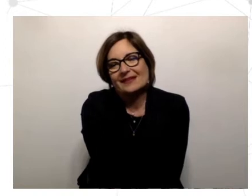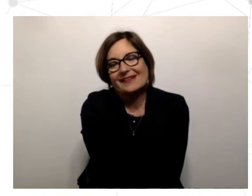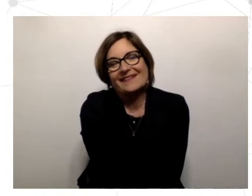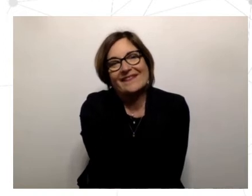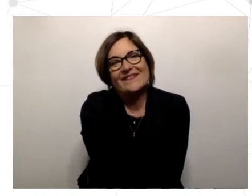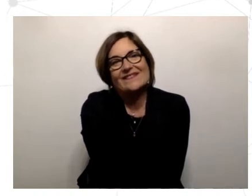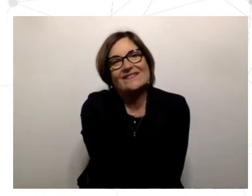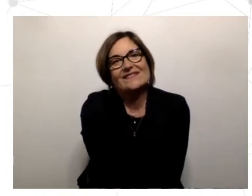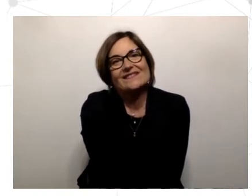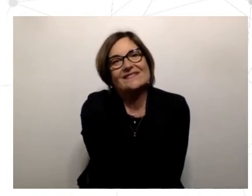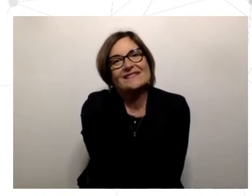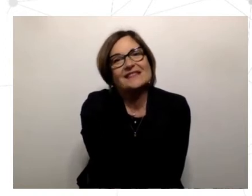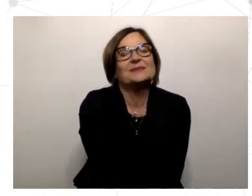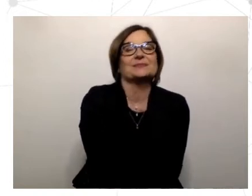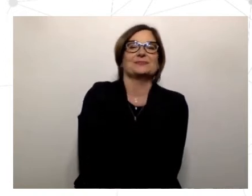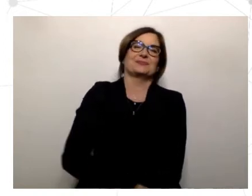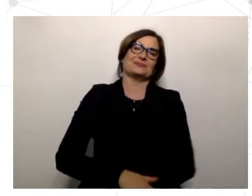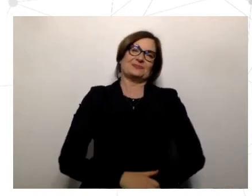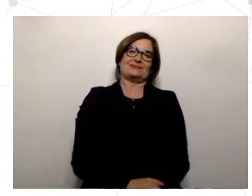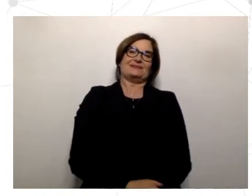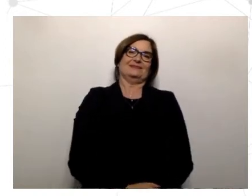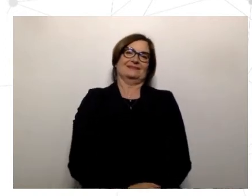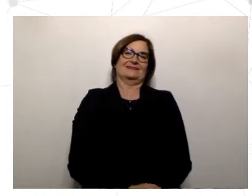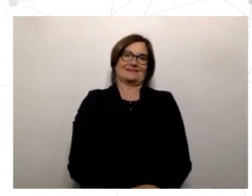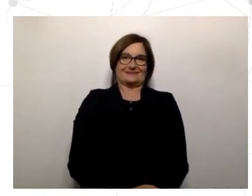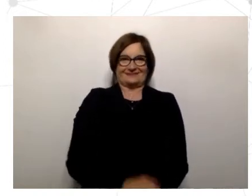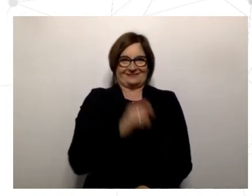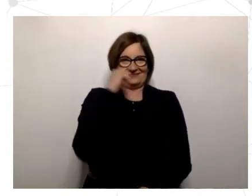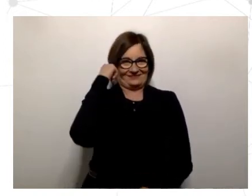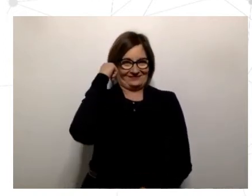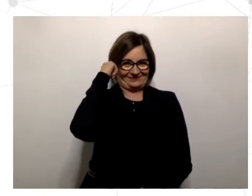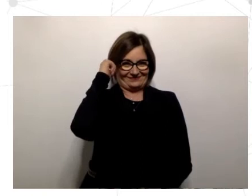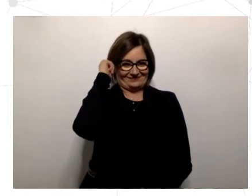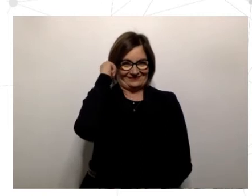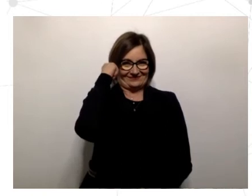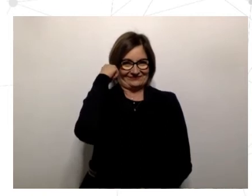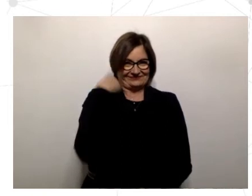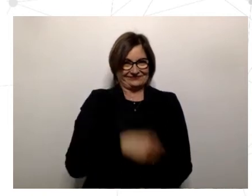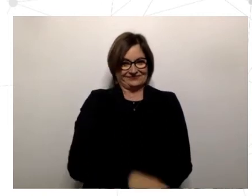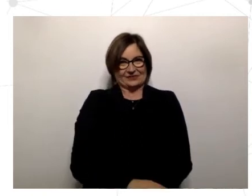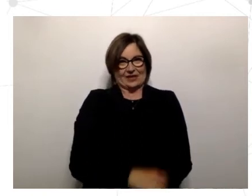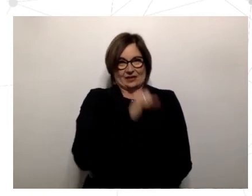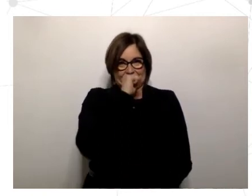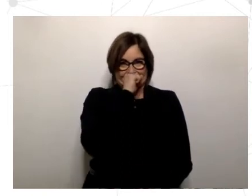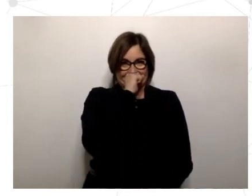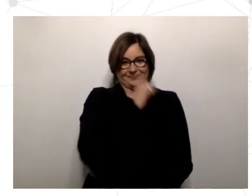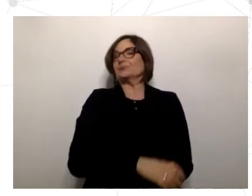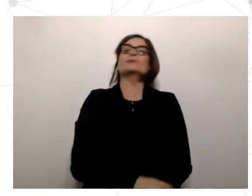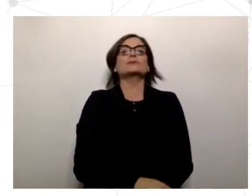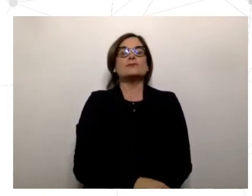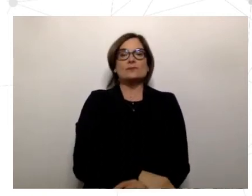want to make with Soundscape, having these collaborations, these partnerships with yourselves is so